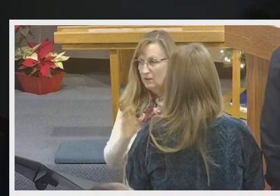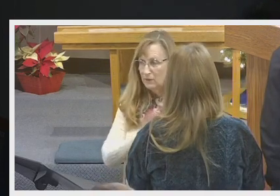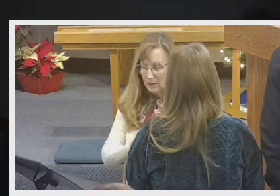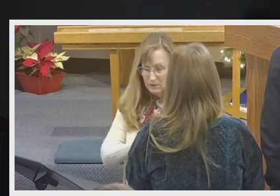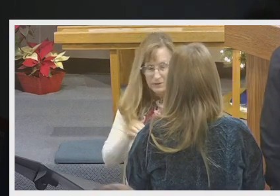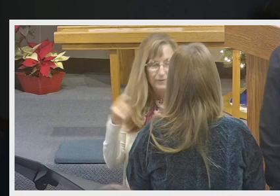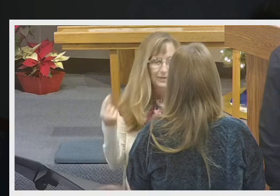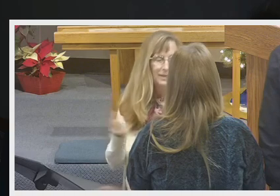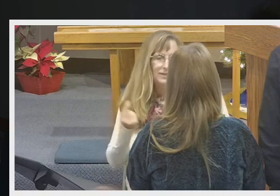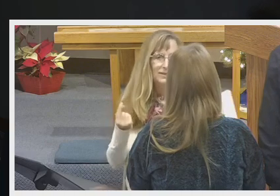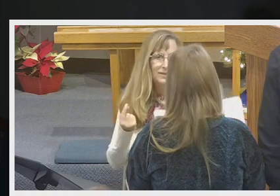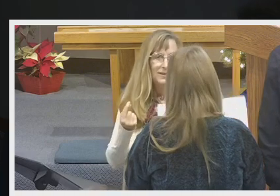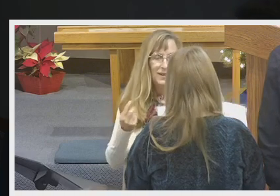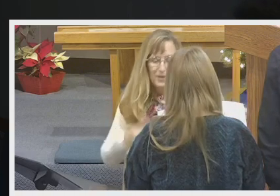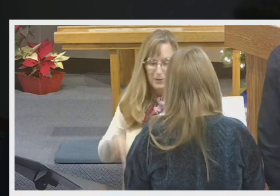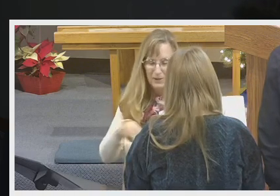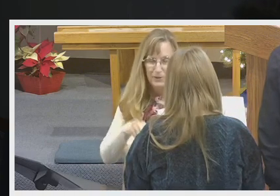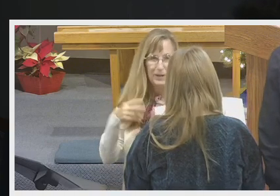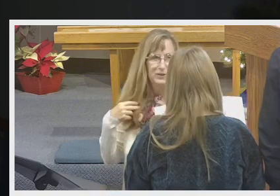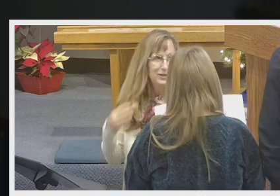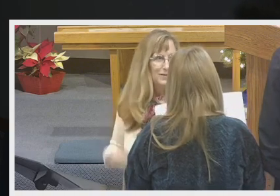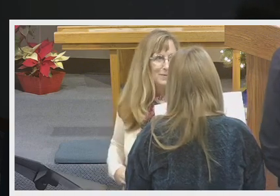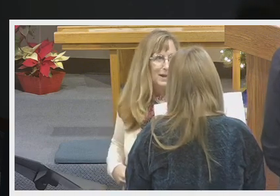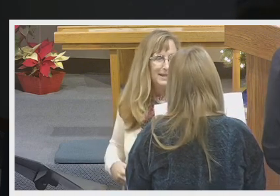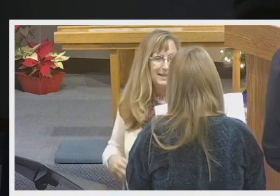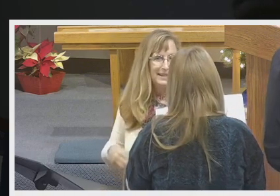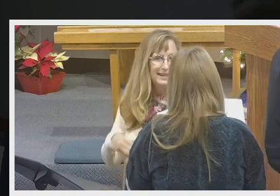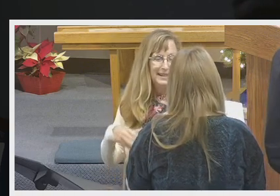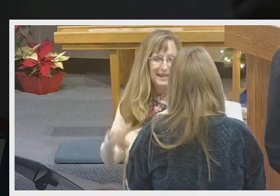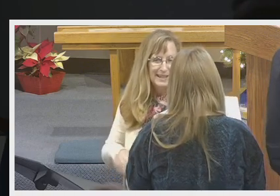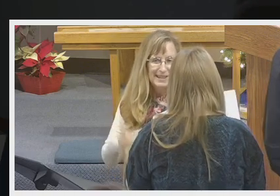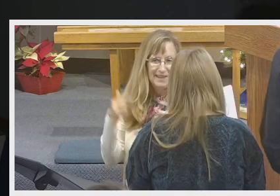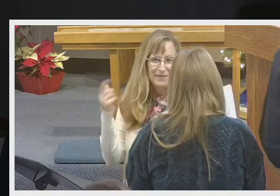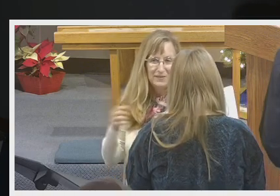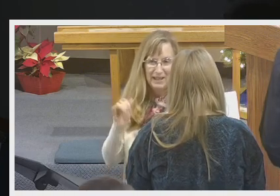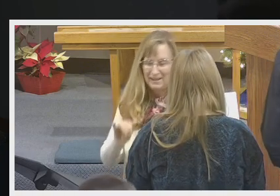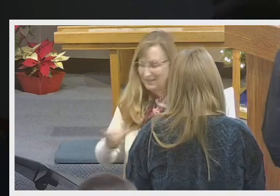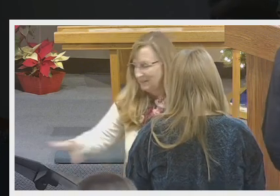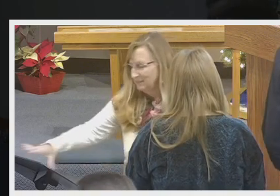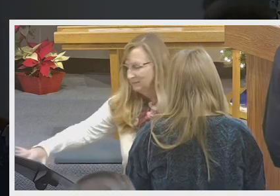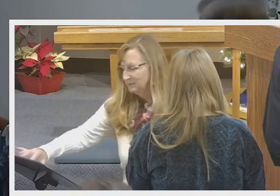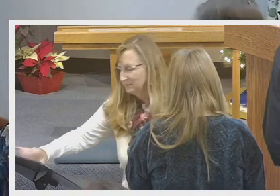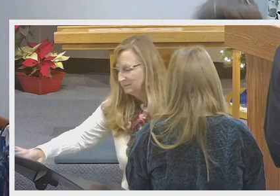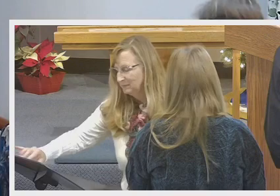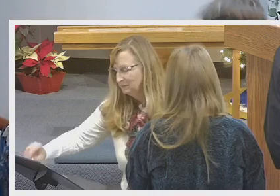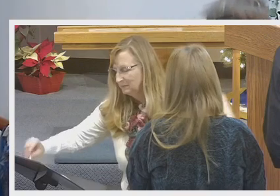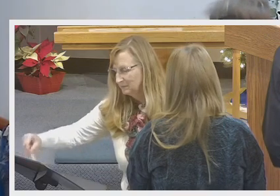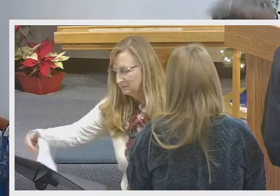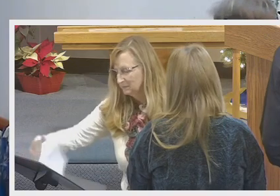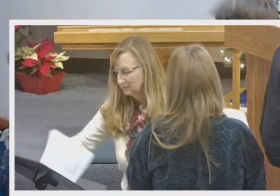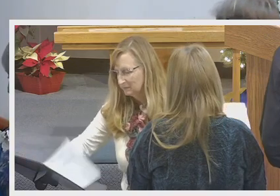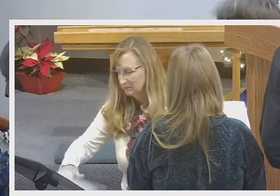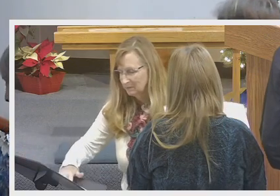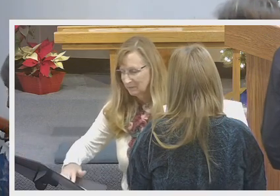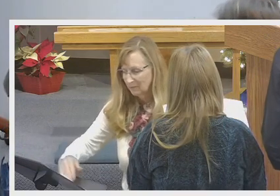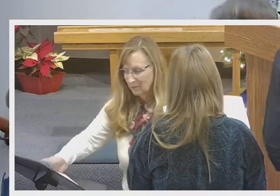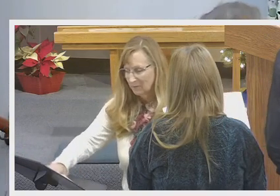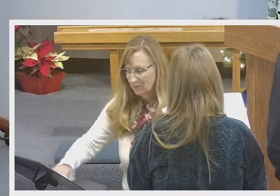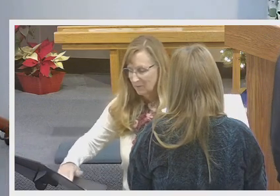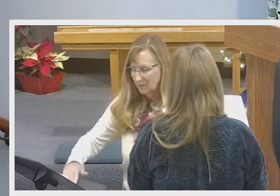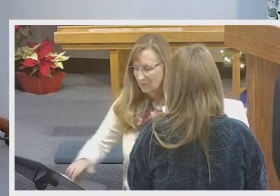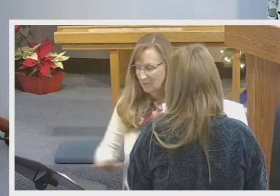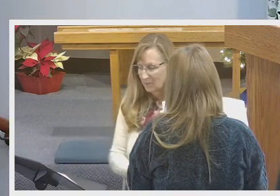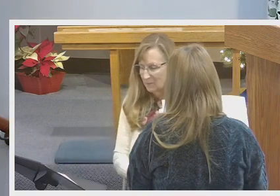the forgiveness of sins, the resurrection of life, and the life everlasting. Please be seated.